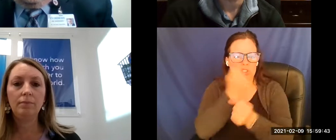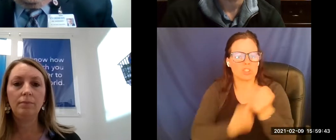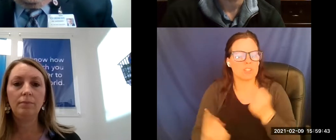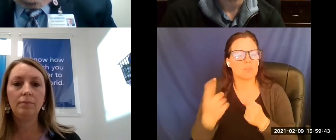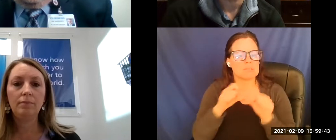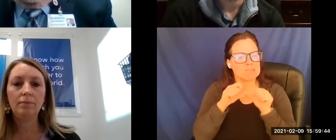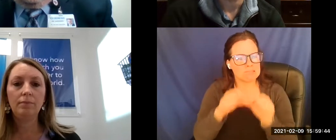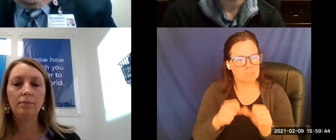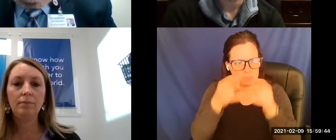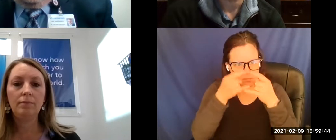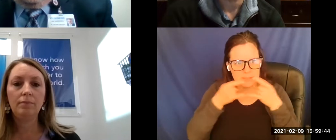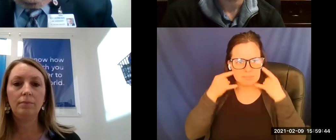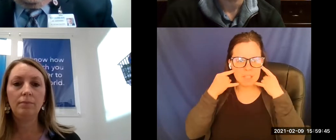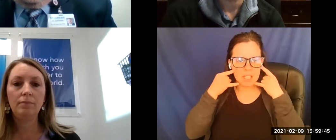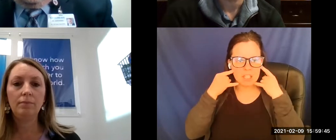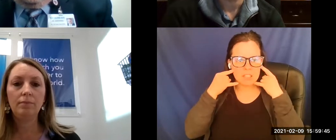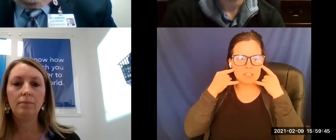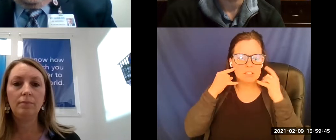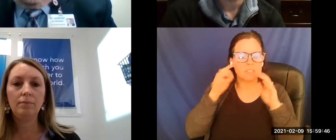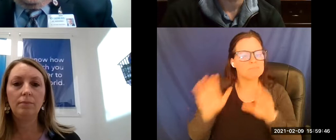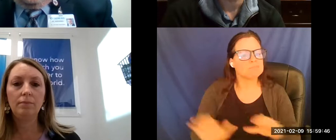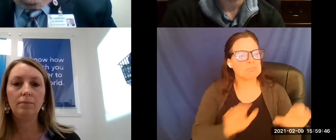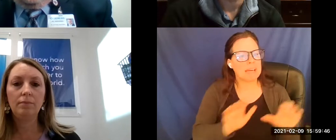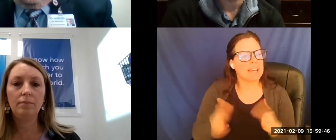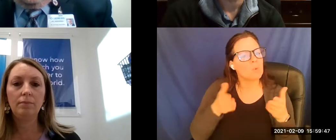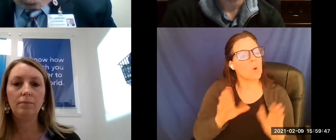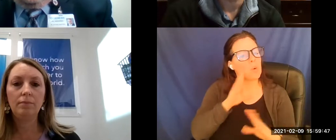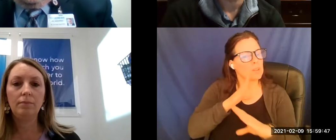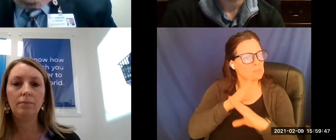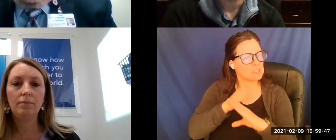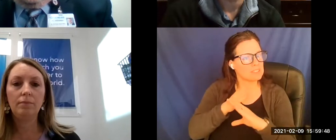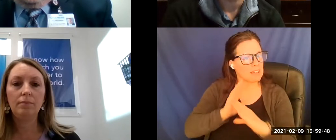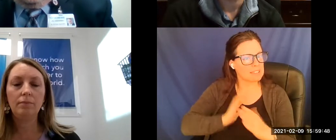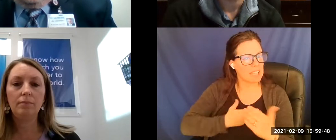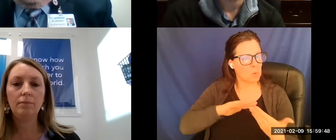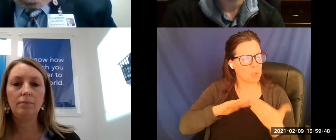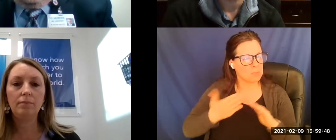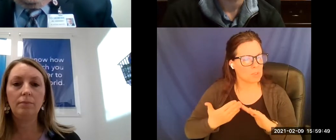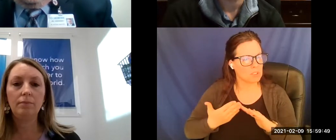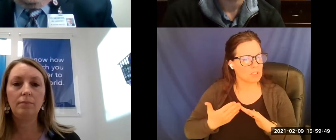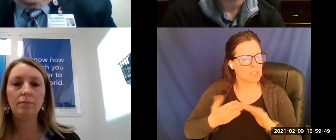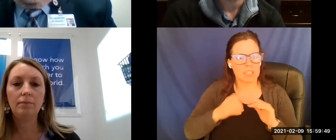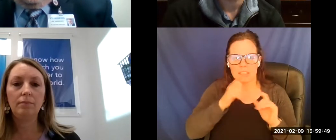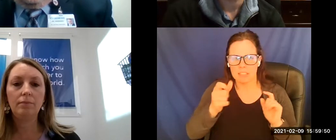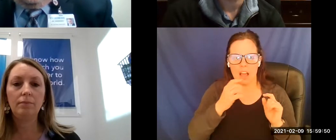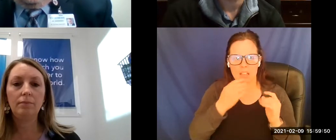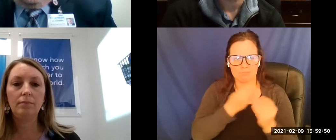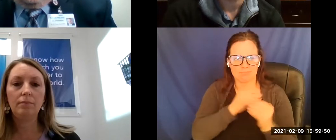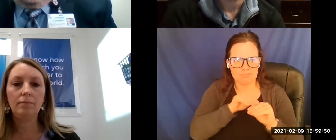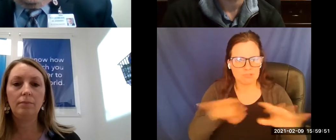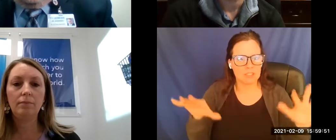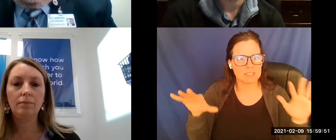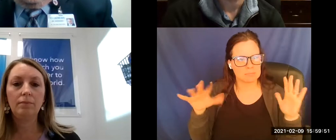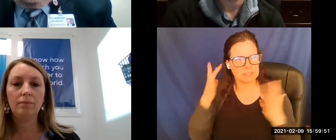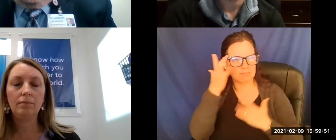wear masks and to behave in a way that will protect our community and not transmit the illness.